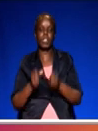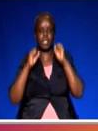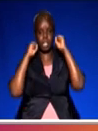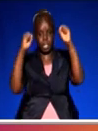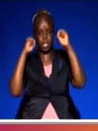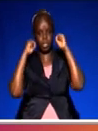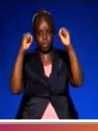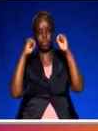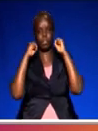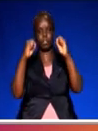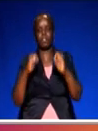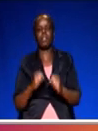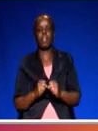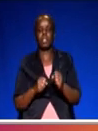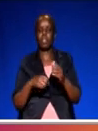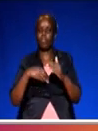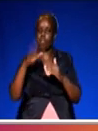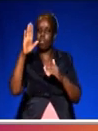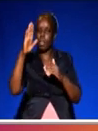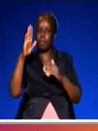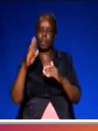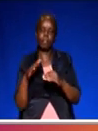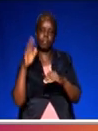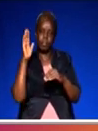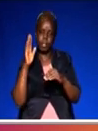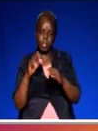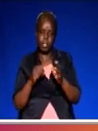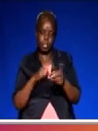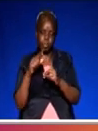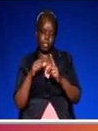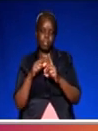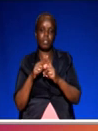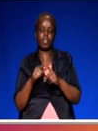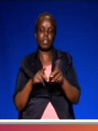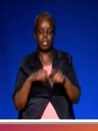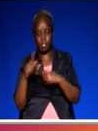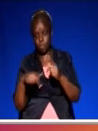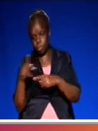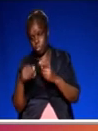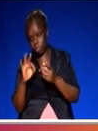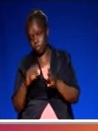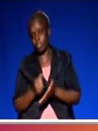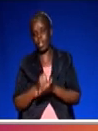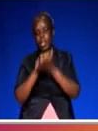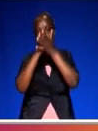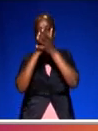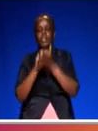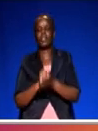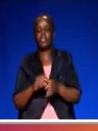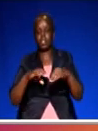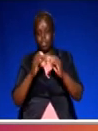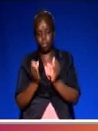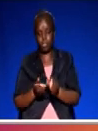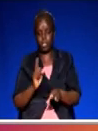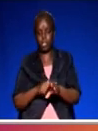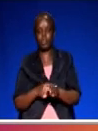heroic deeds or exploits, especially in the process of helping the community in their time of need,